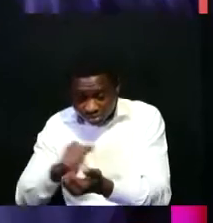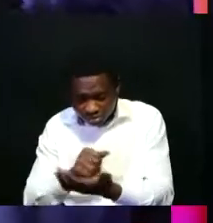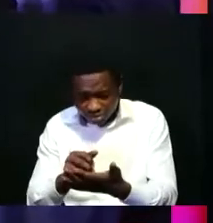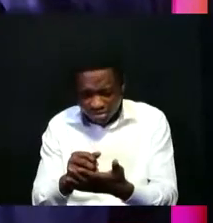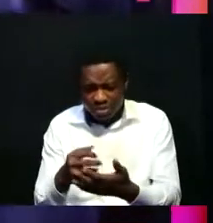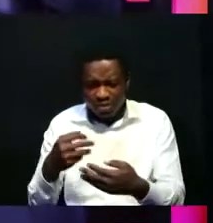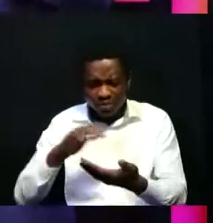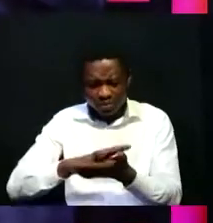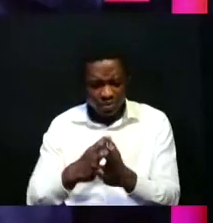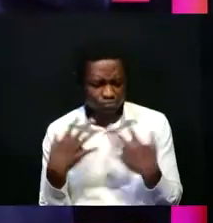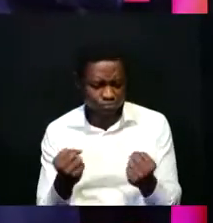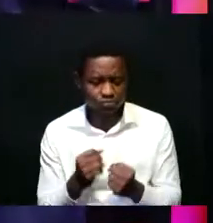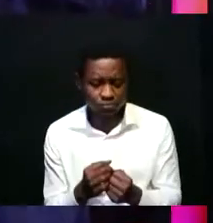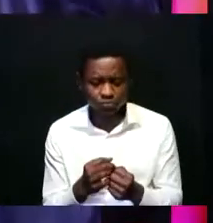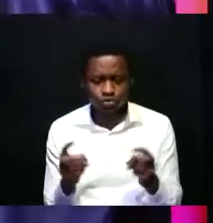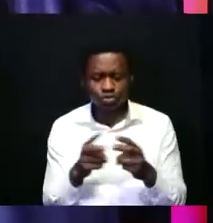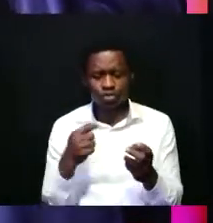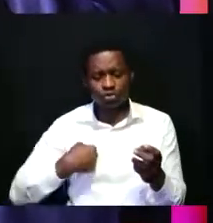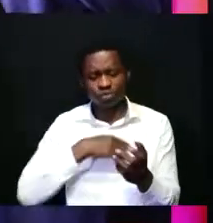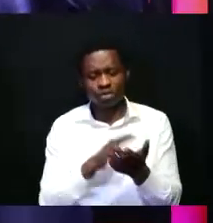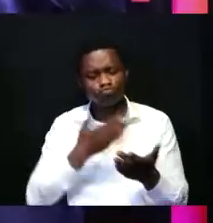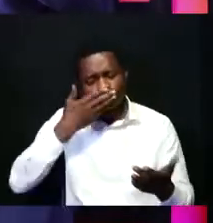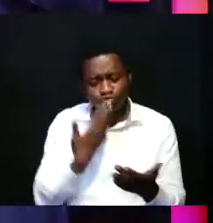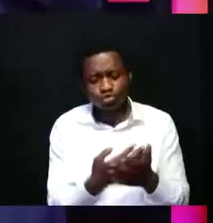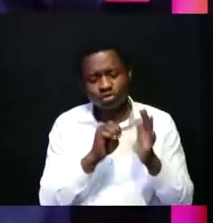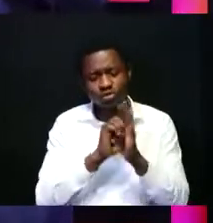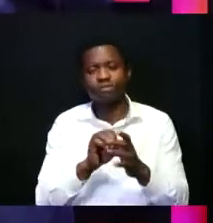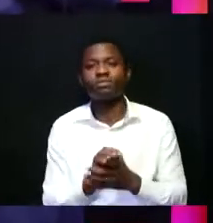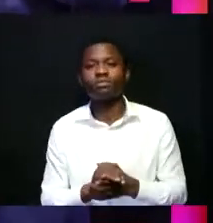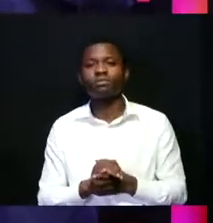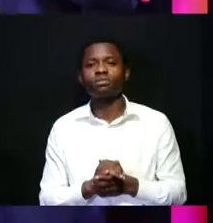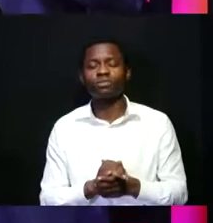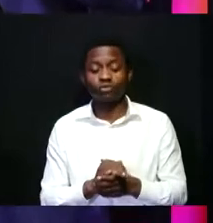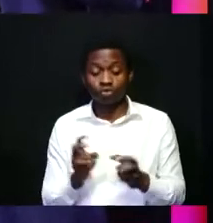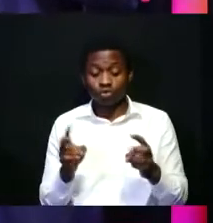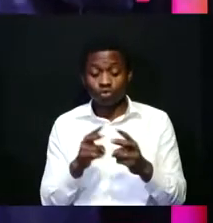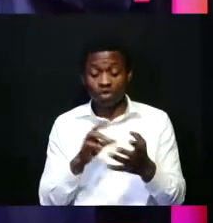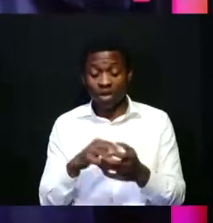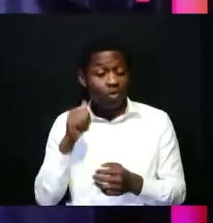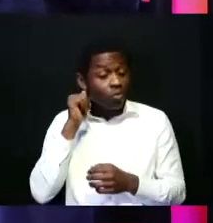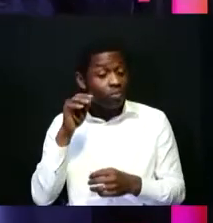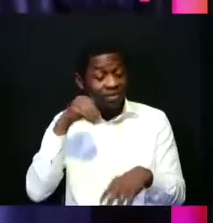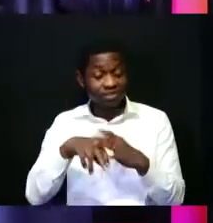Just be good examples. So that the university lady cannot say,